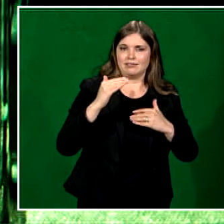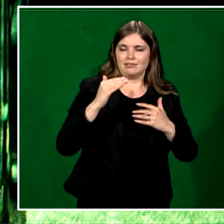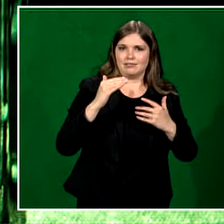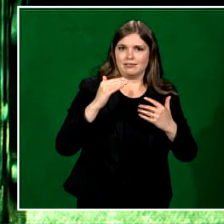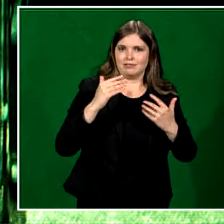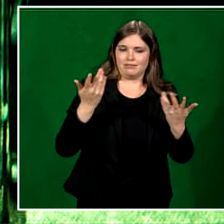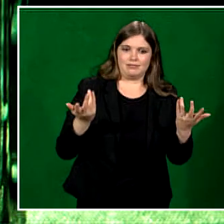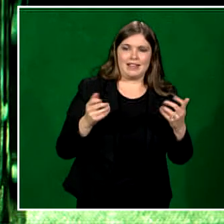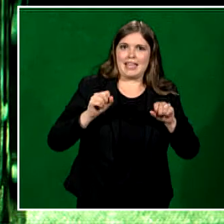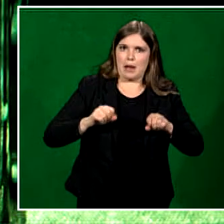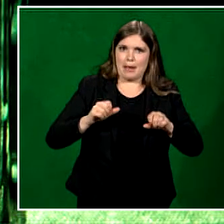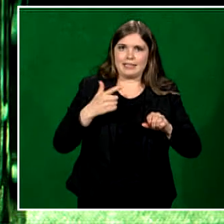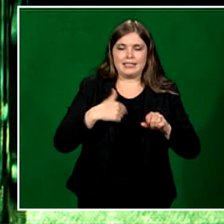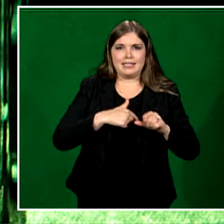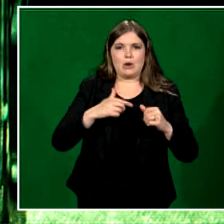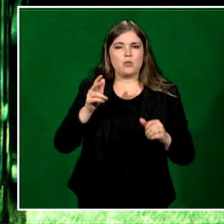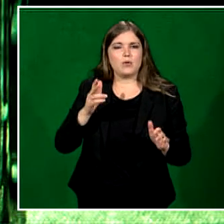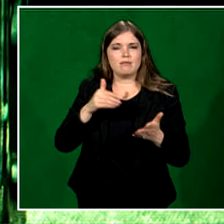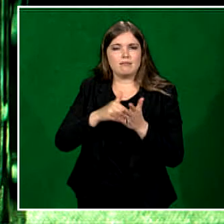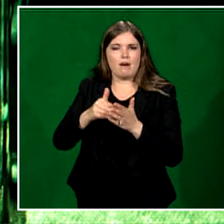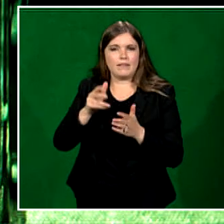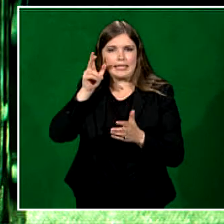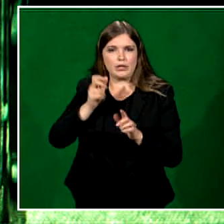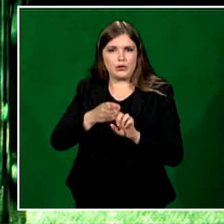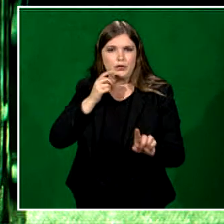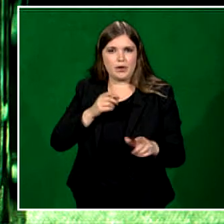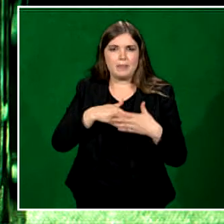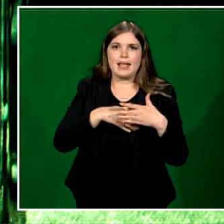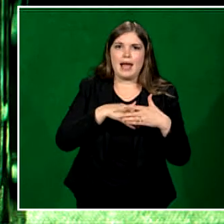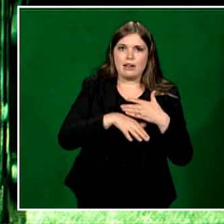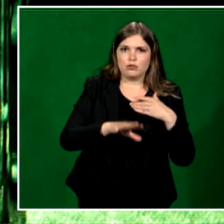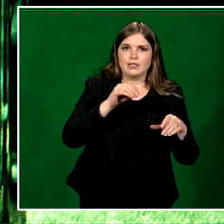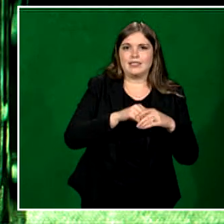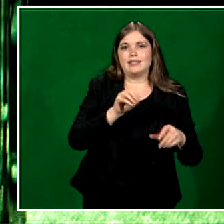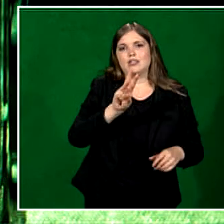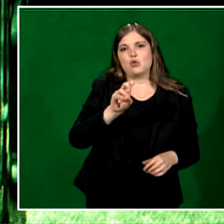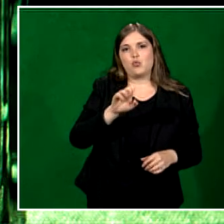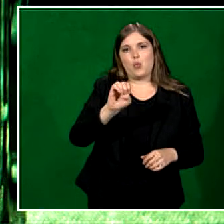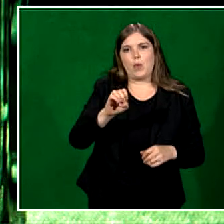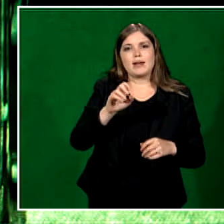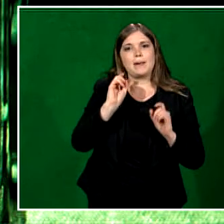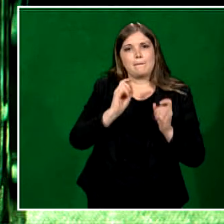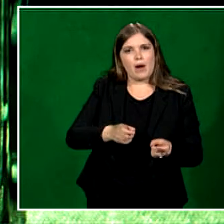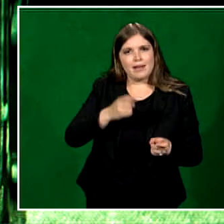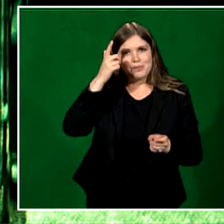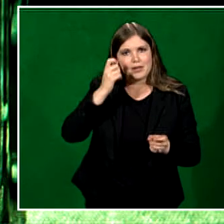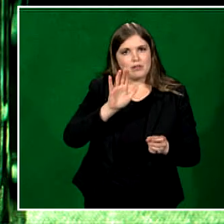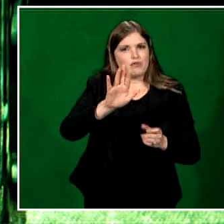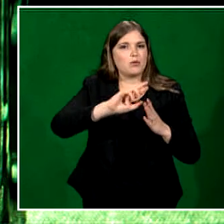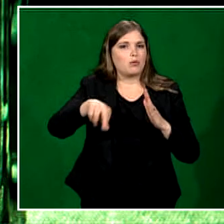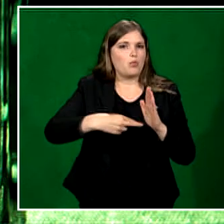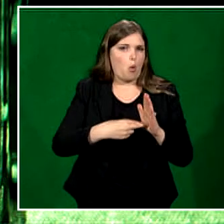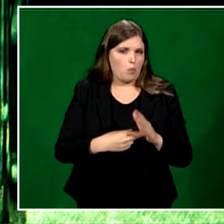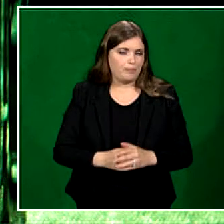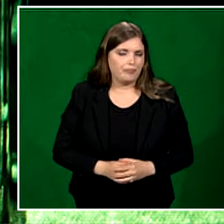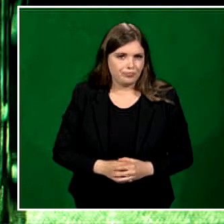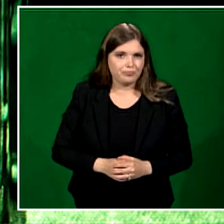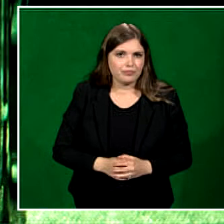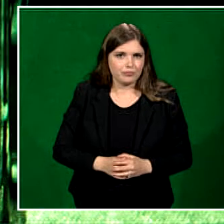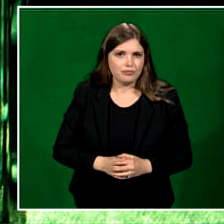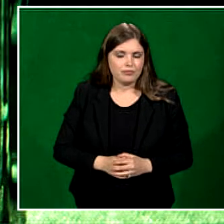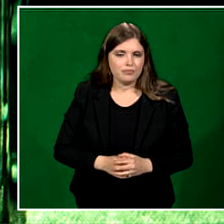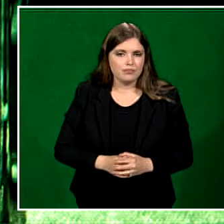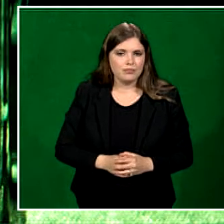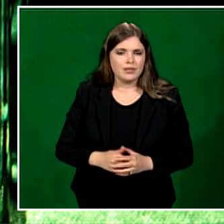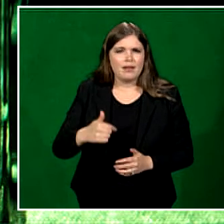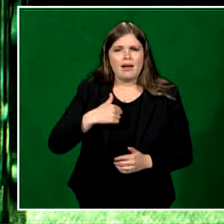the capacity that we often hear from entrants in the Wege Prize because of the role that you are taking up. I